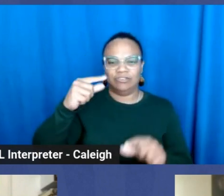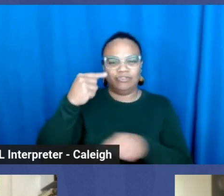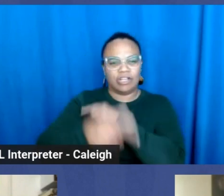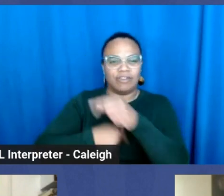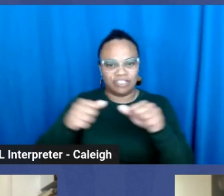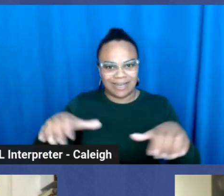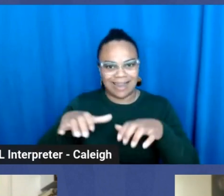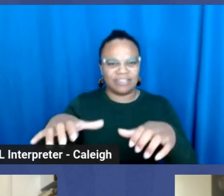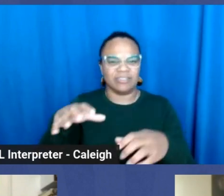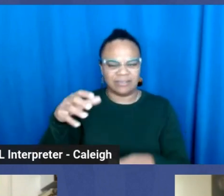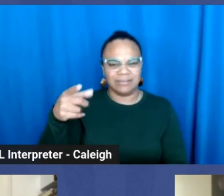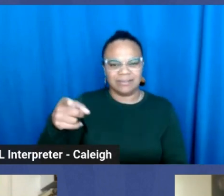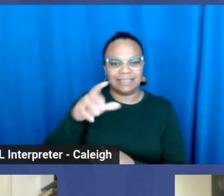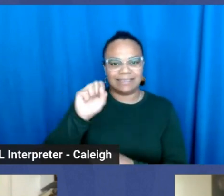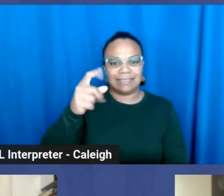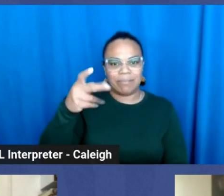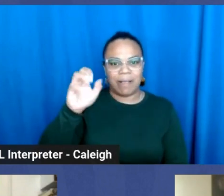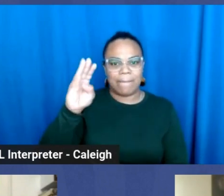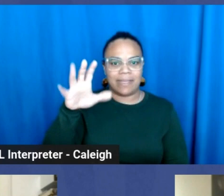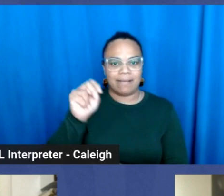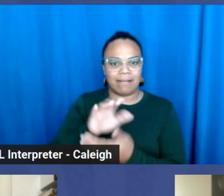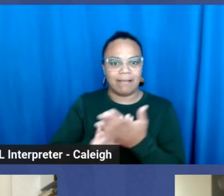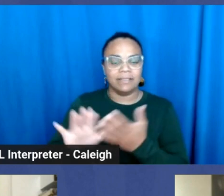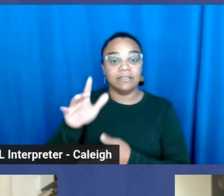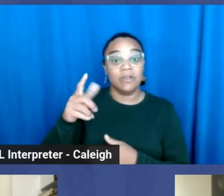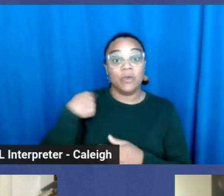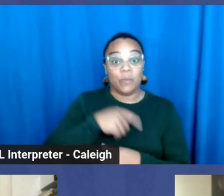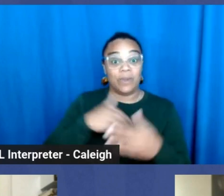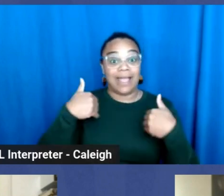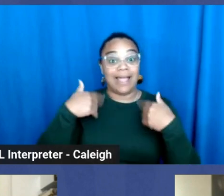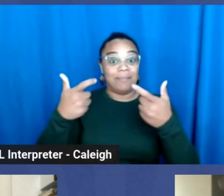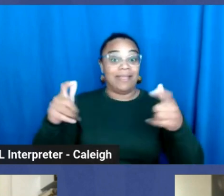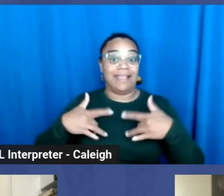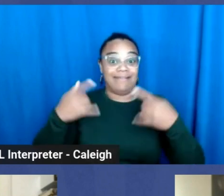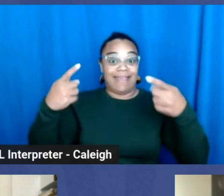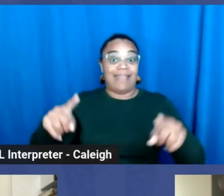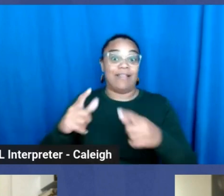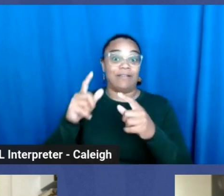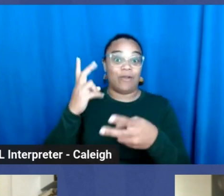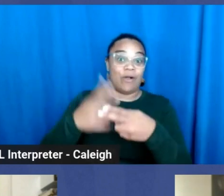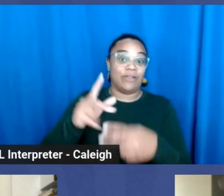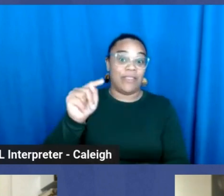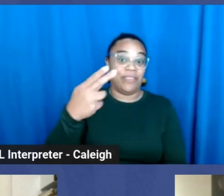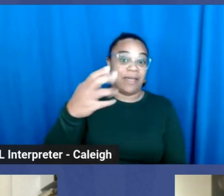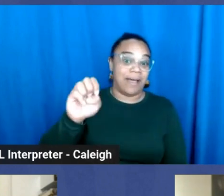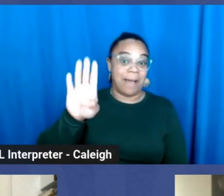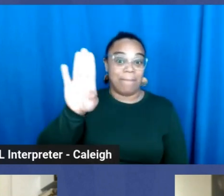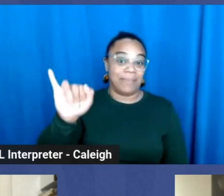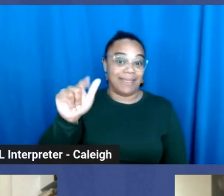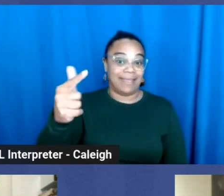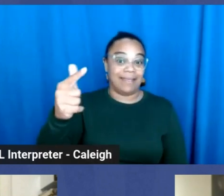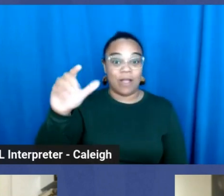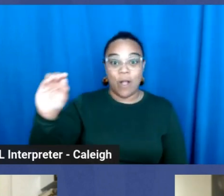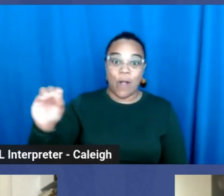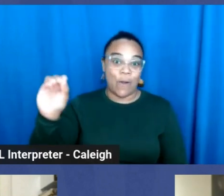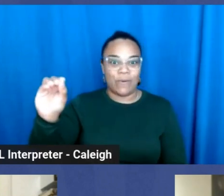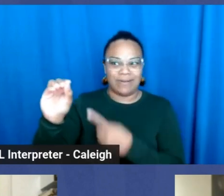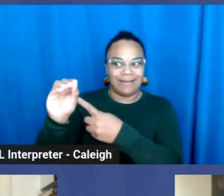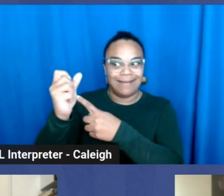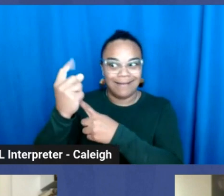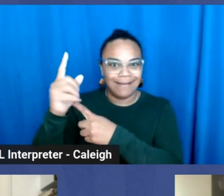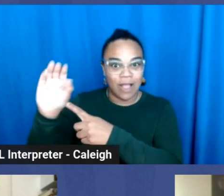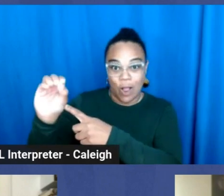called the Big O. Secrets out, O stands for orgasm. We threw an entire event that was specifically dedicated